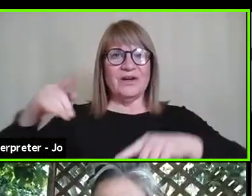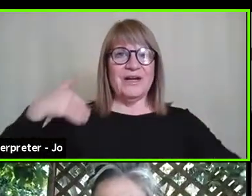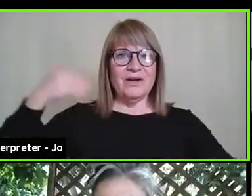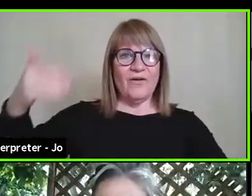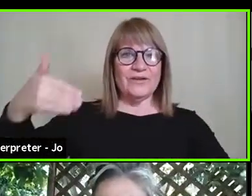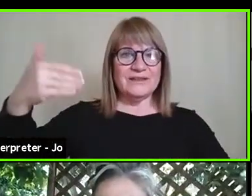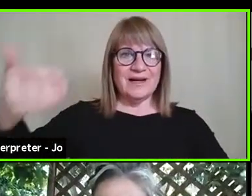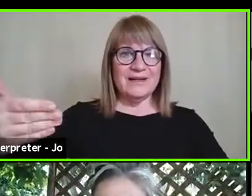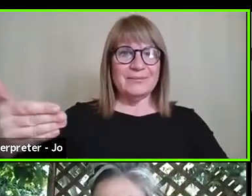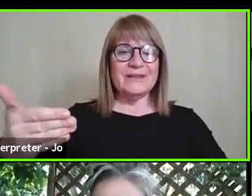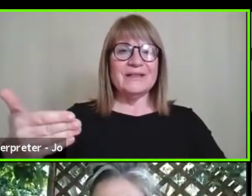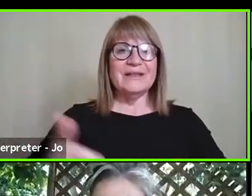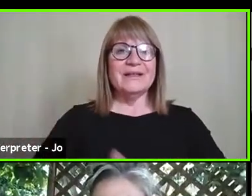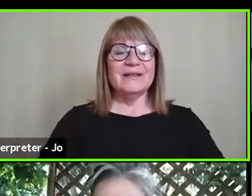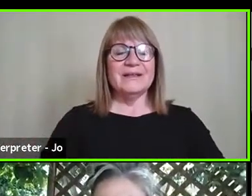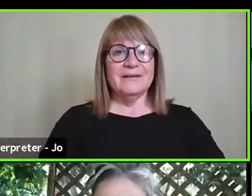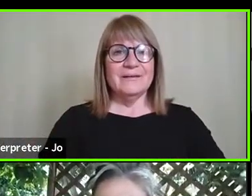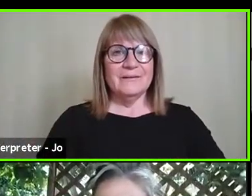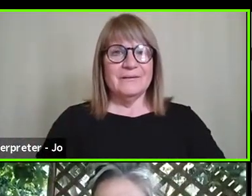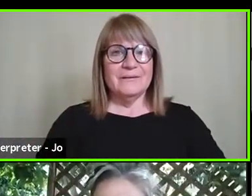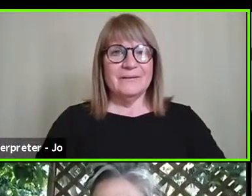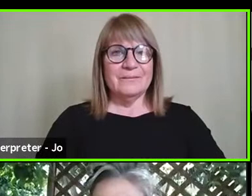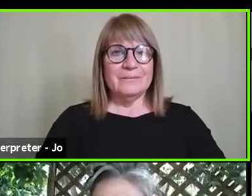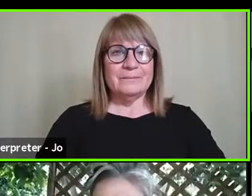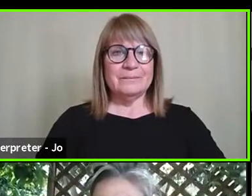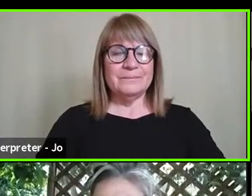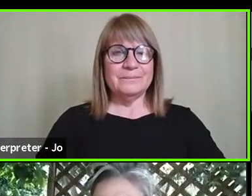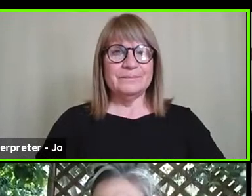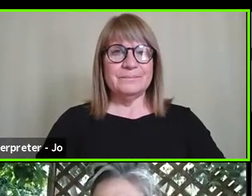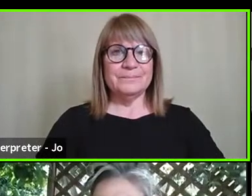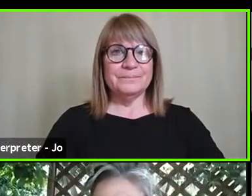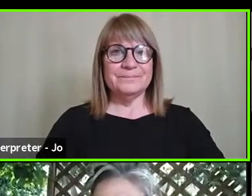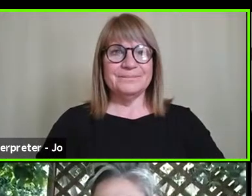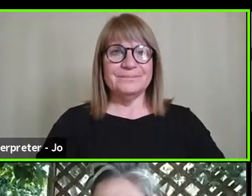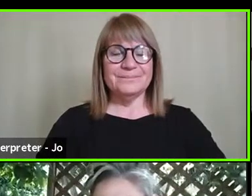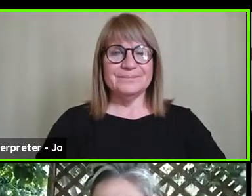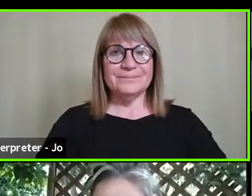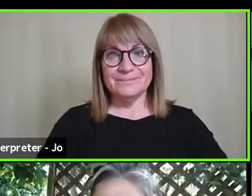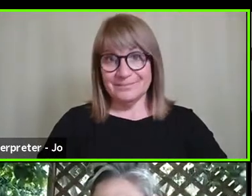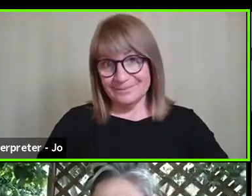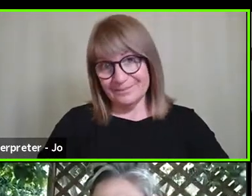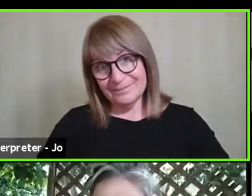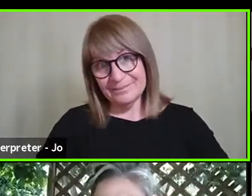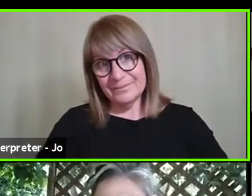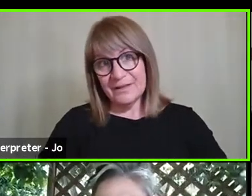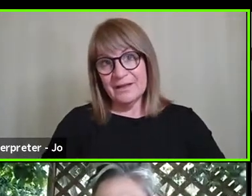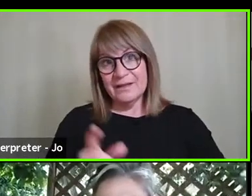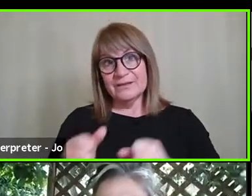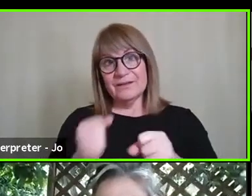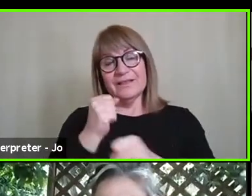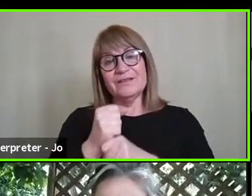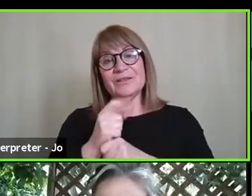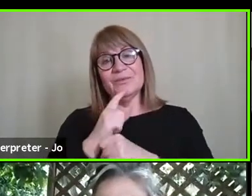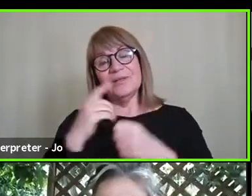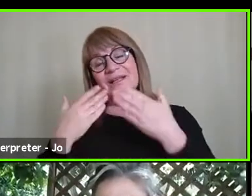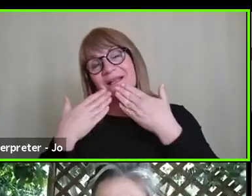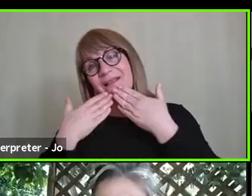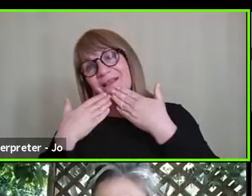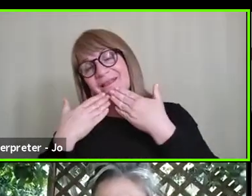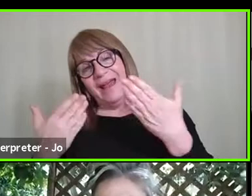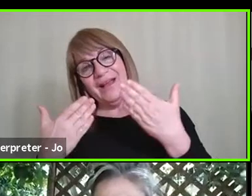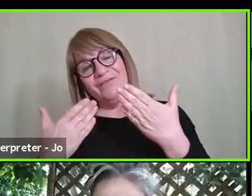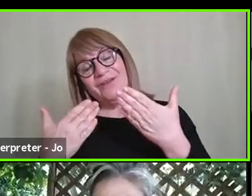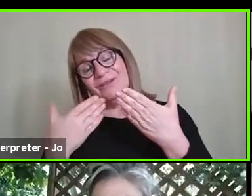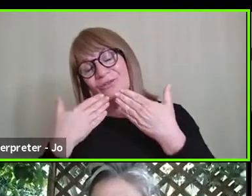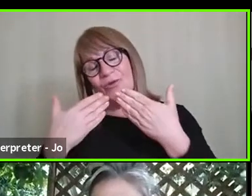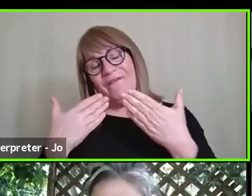year um we you know we're very uh thankful and grateful for the support of all of